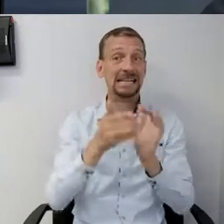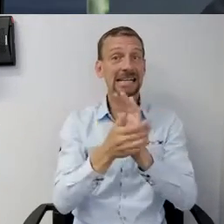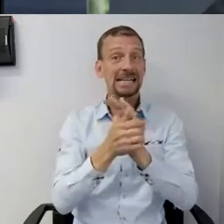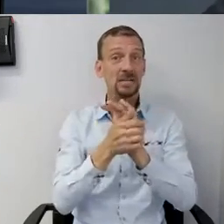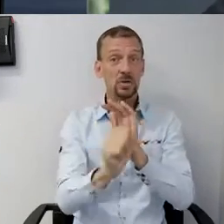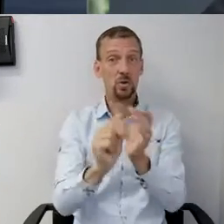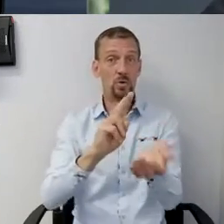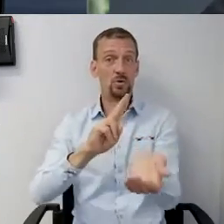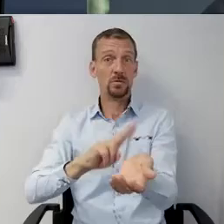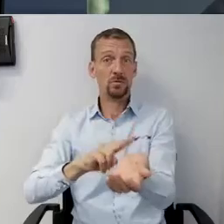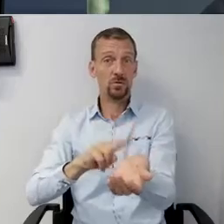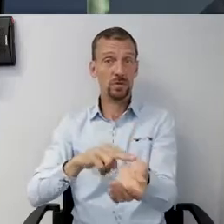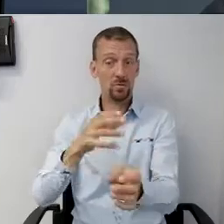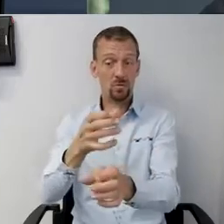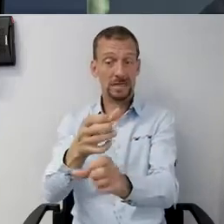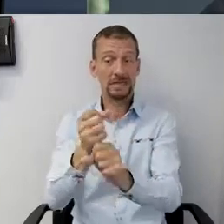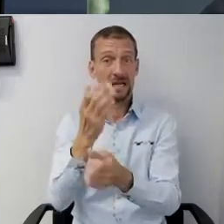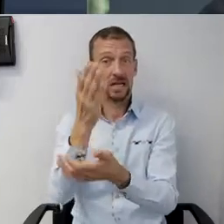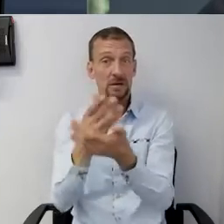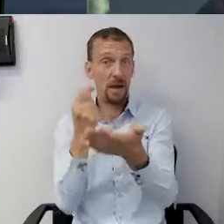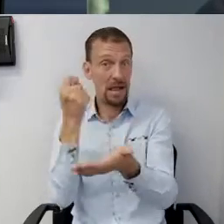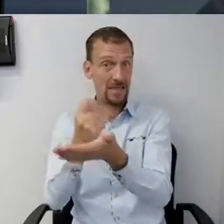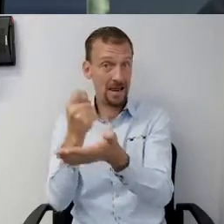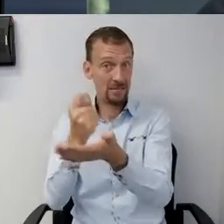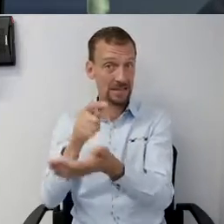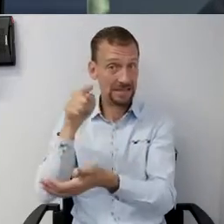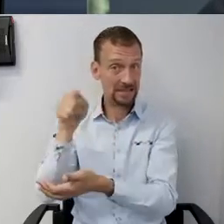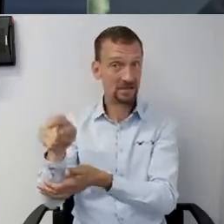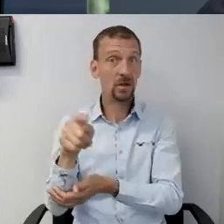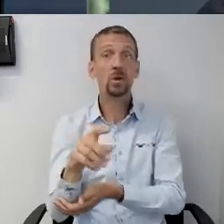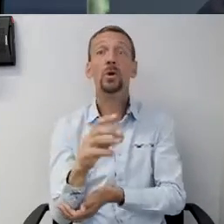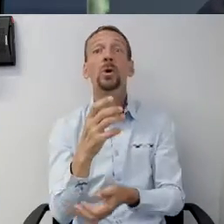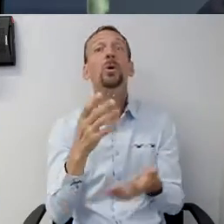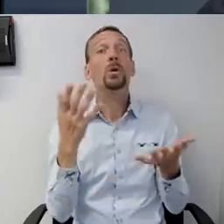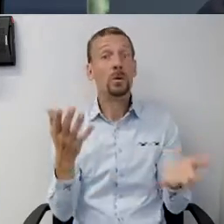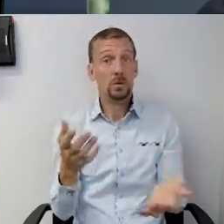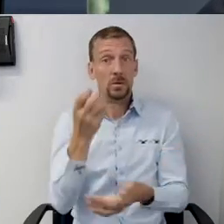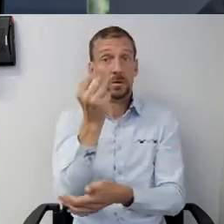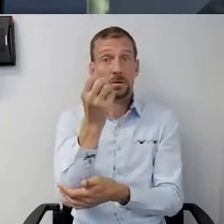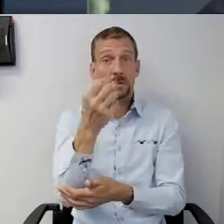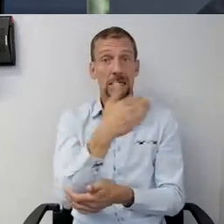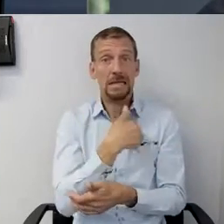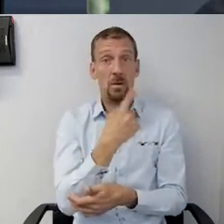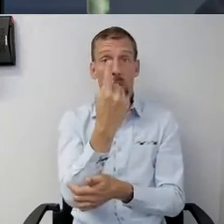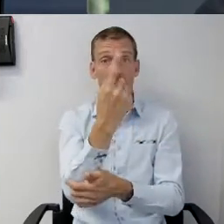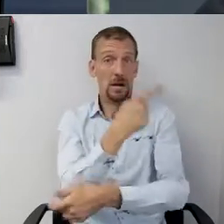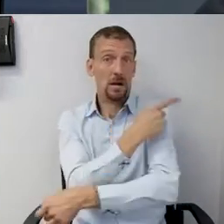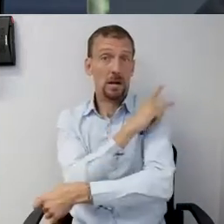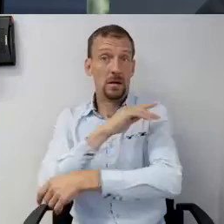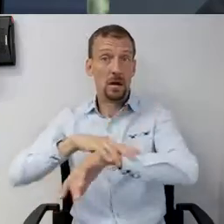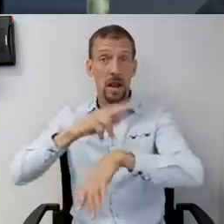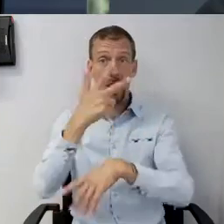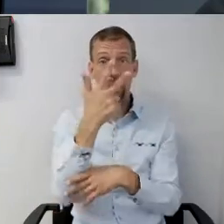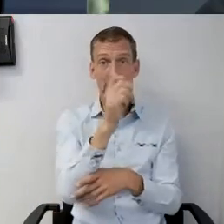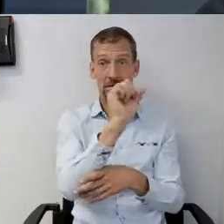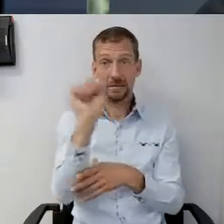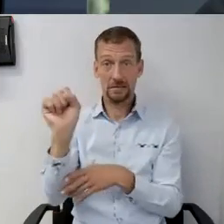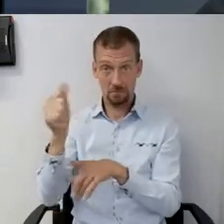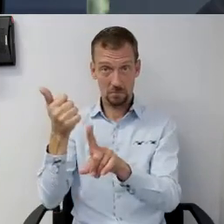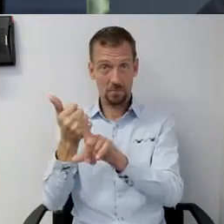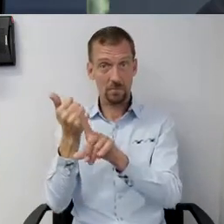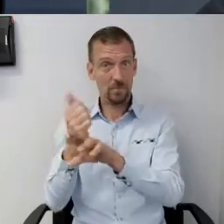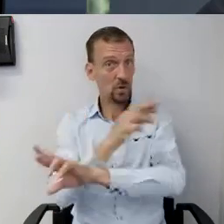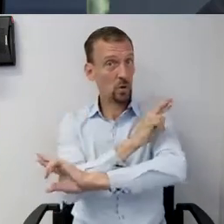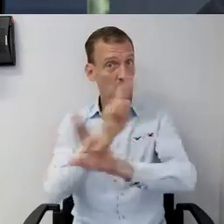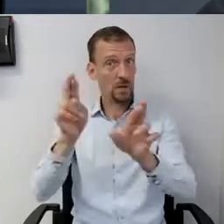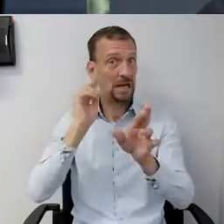West Campus receiving some of those therapies. So we had a patient on 3 South that was